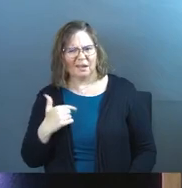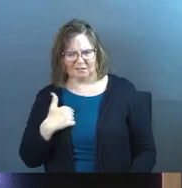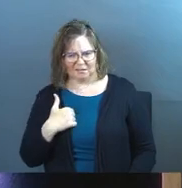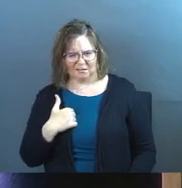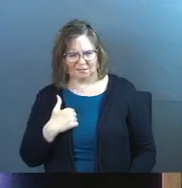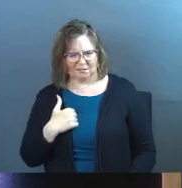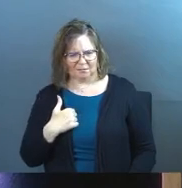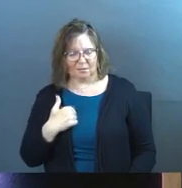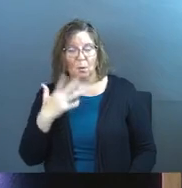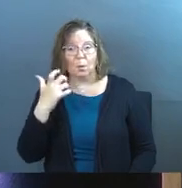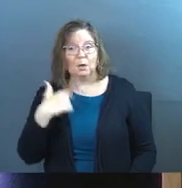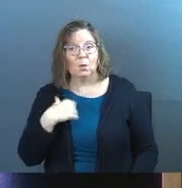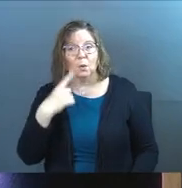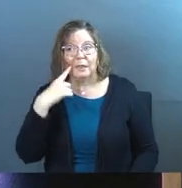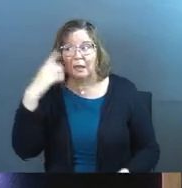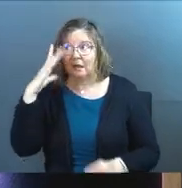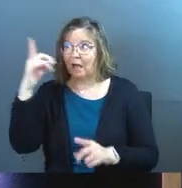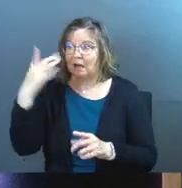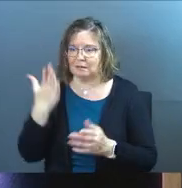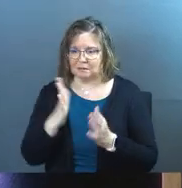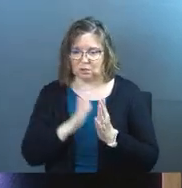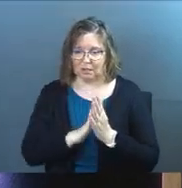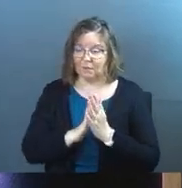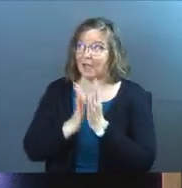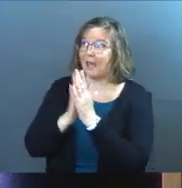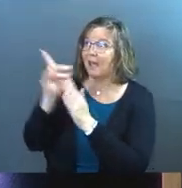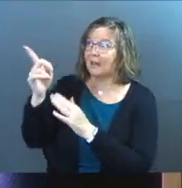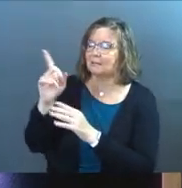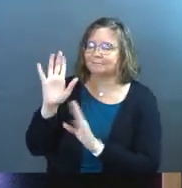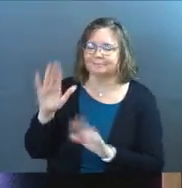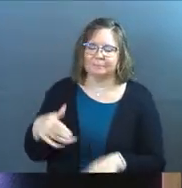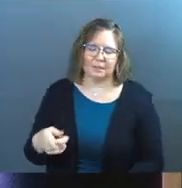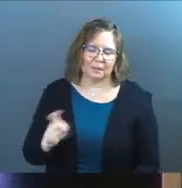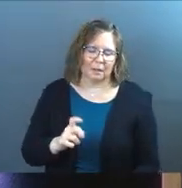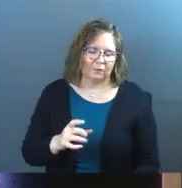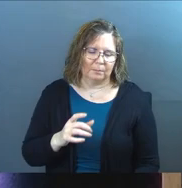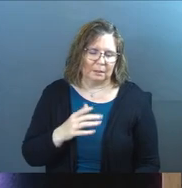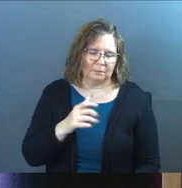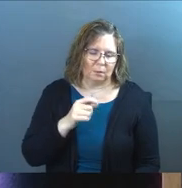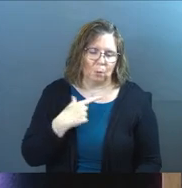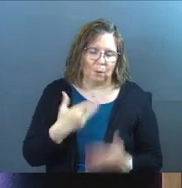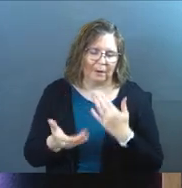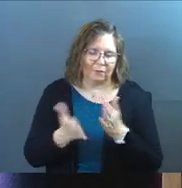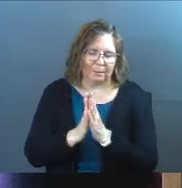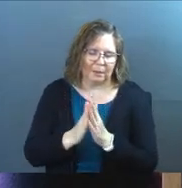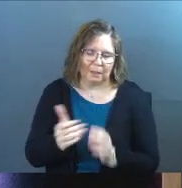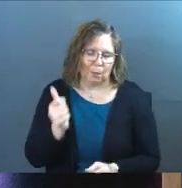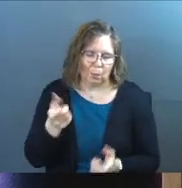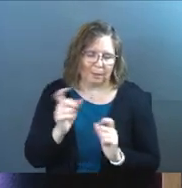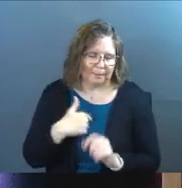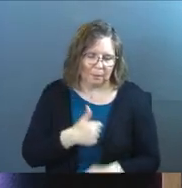do you go to God as if I ask for this thing in prayer, he's probably just going to give me the opposite?